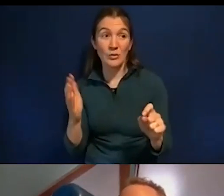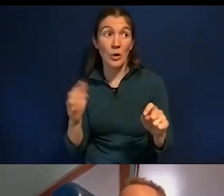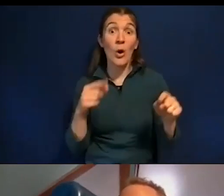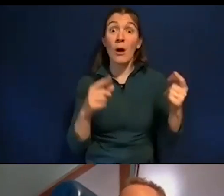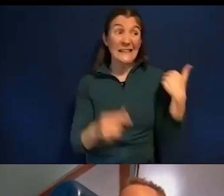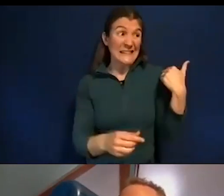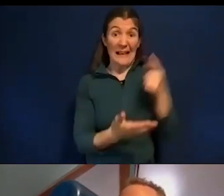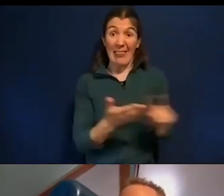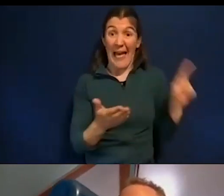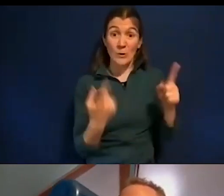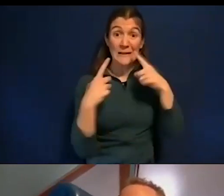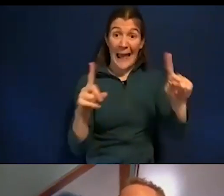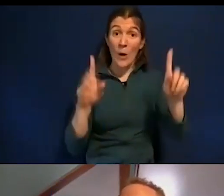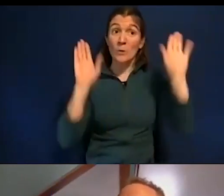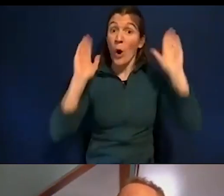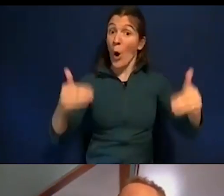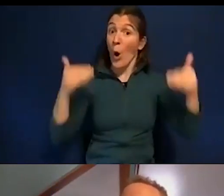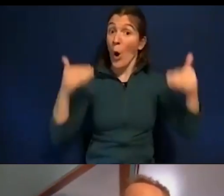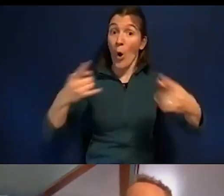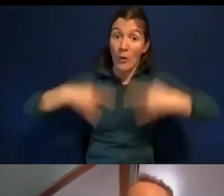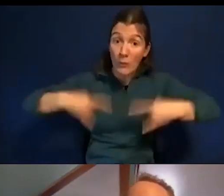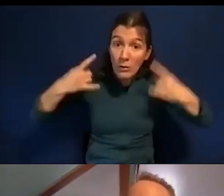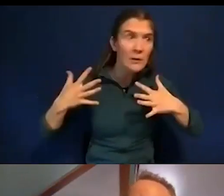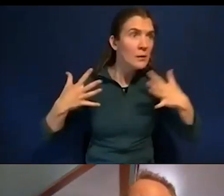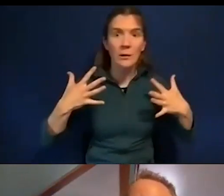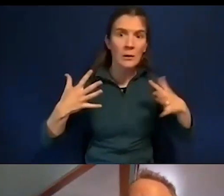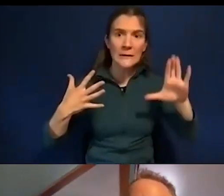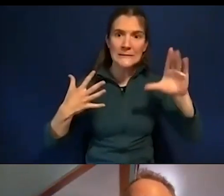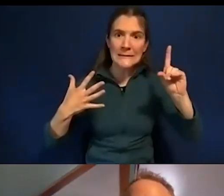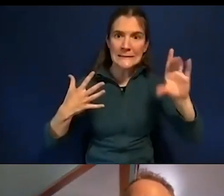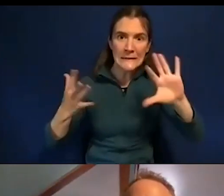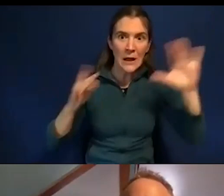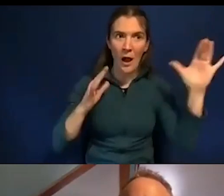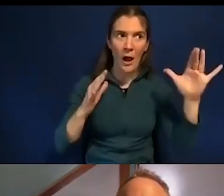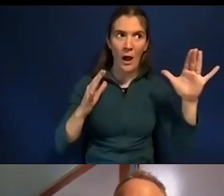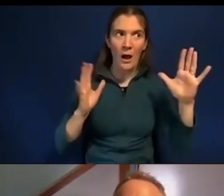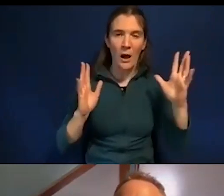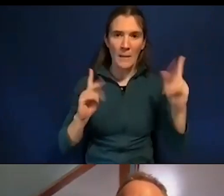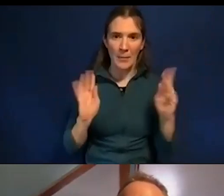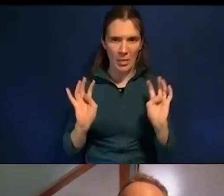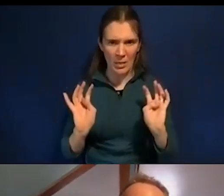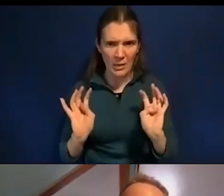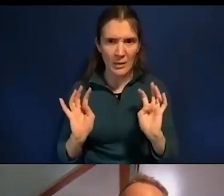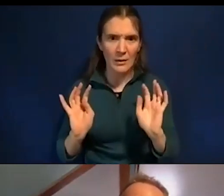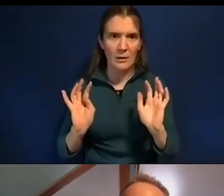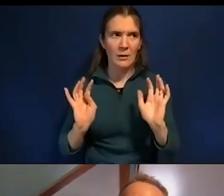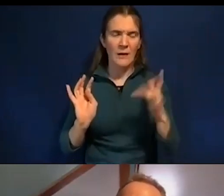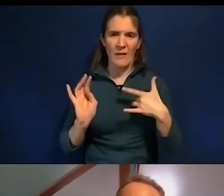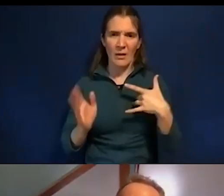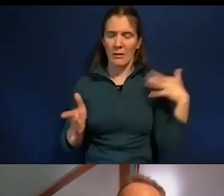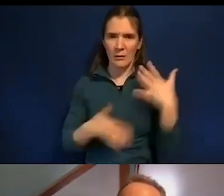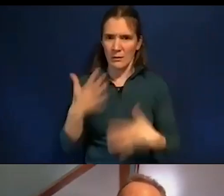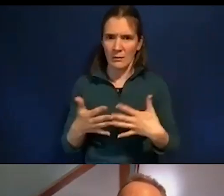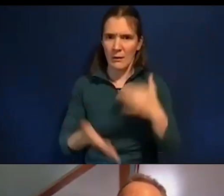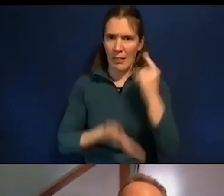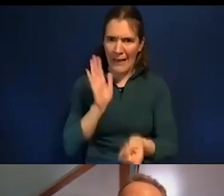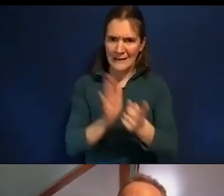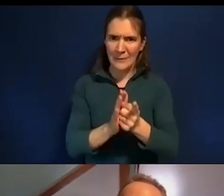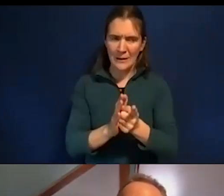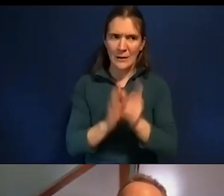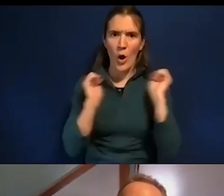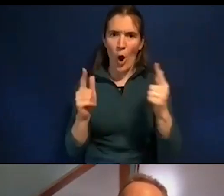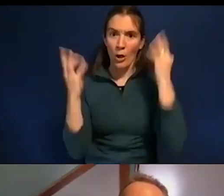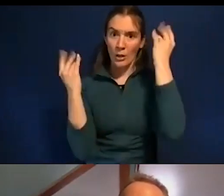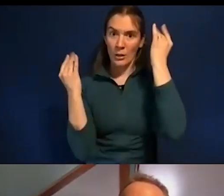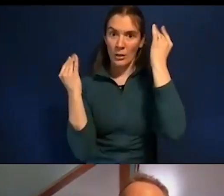quickly. And one of the things that I've heard from so many people is just how, you know, this is just suddenly on everyone's